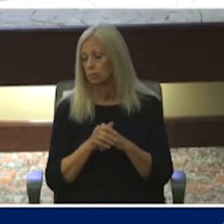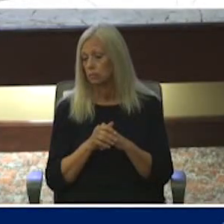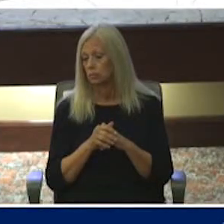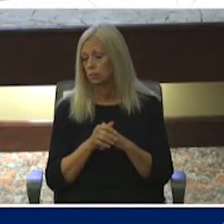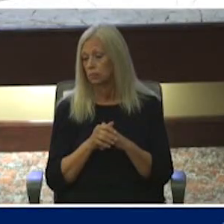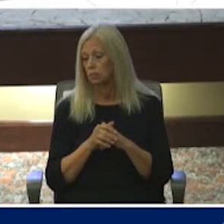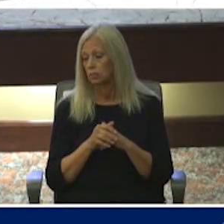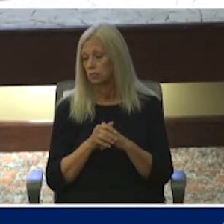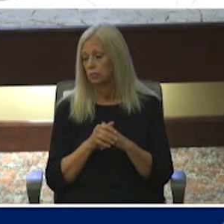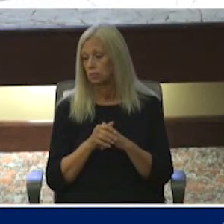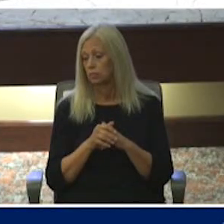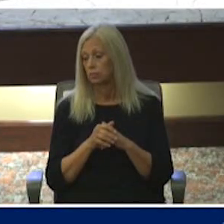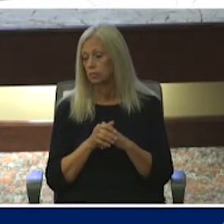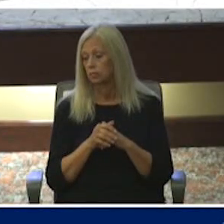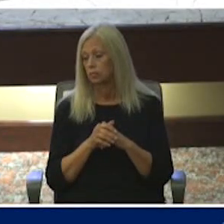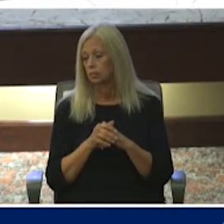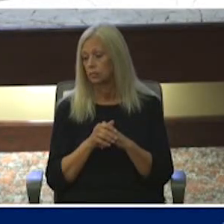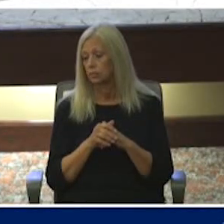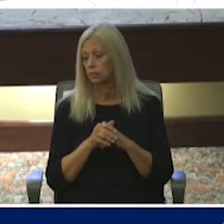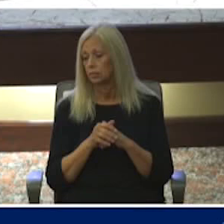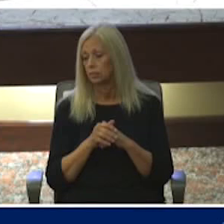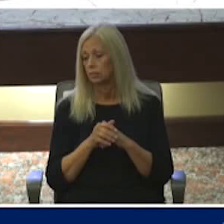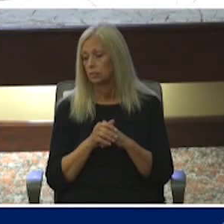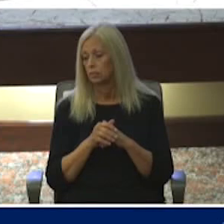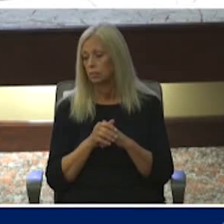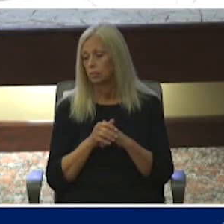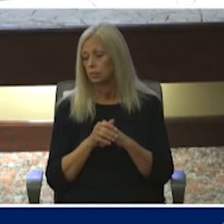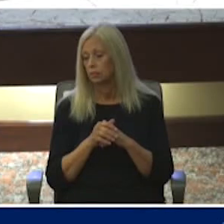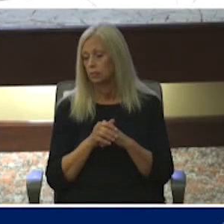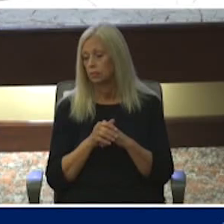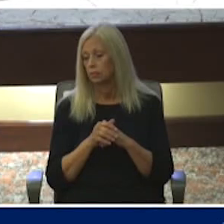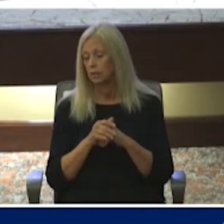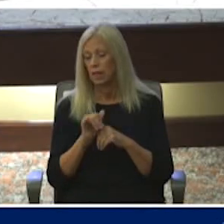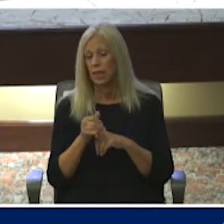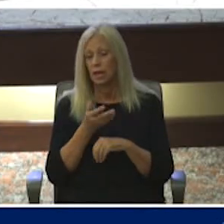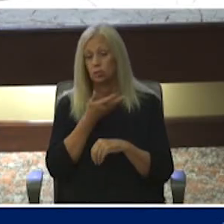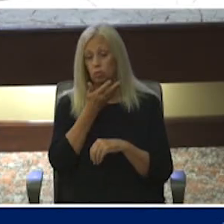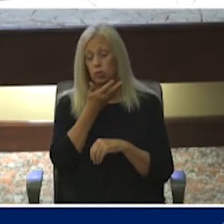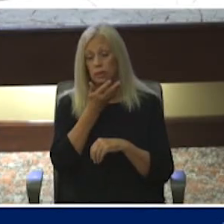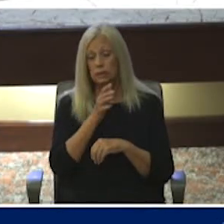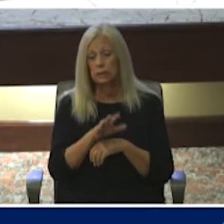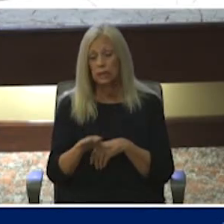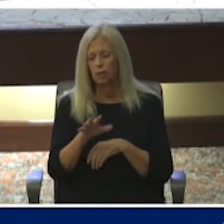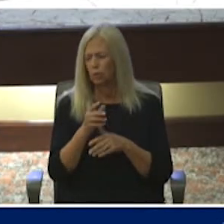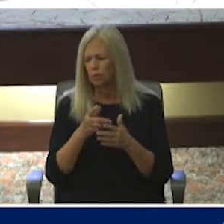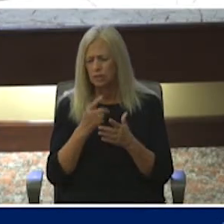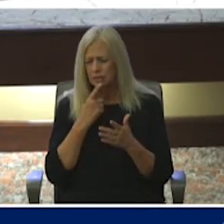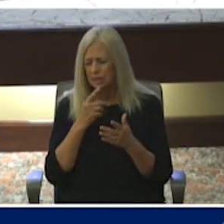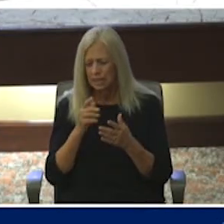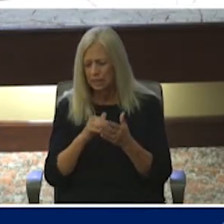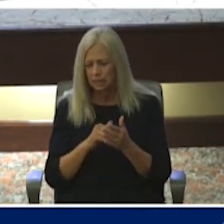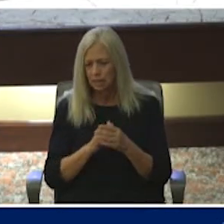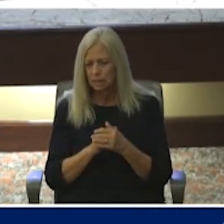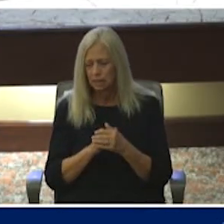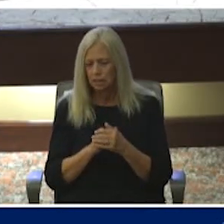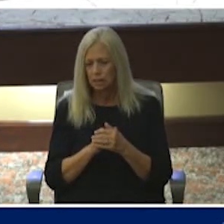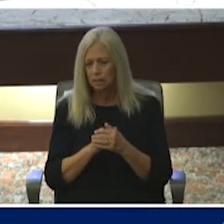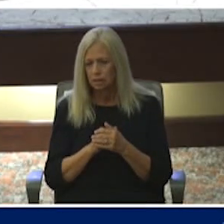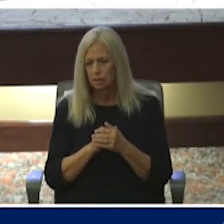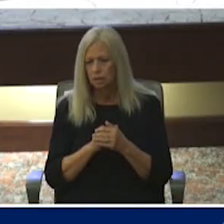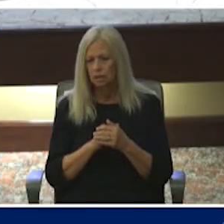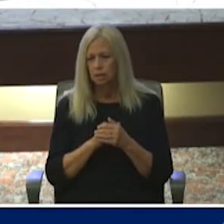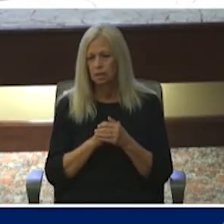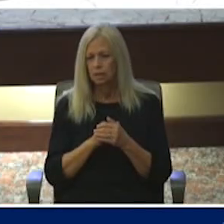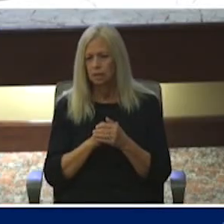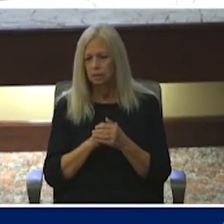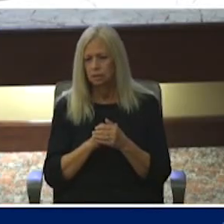of what is there, it would be extended to that grassy area I'm sorry, say that again? at Knox Hall.